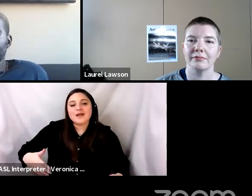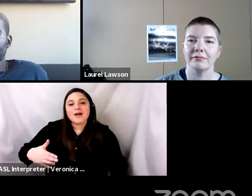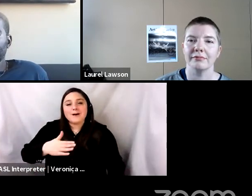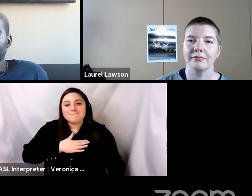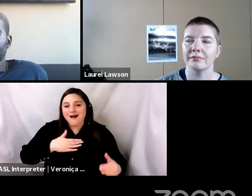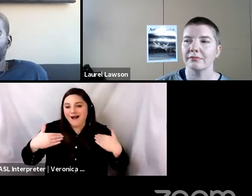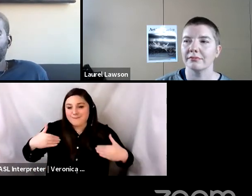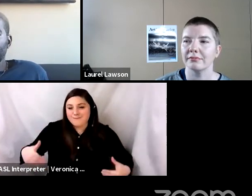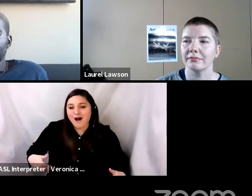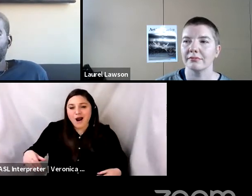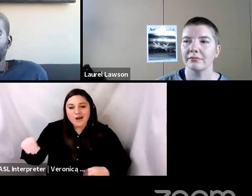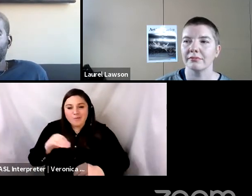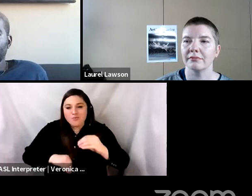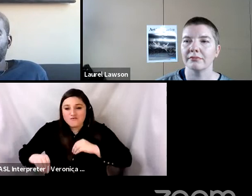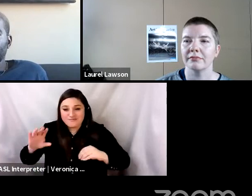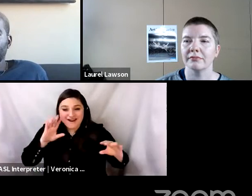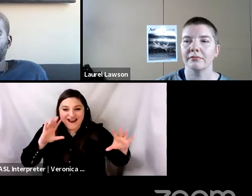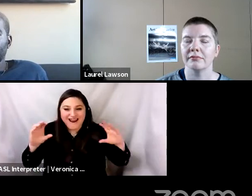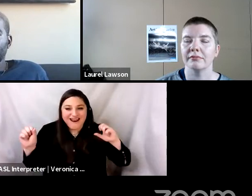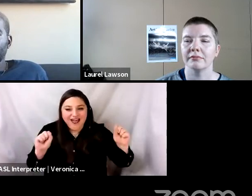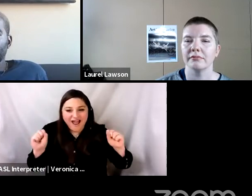tissue